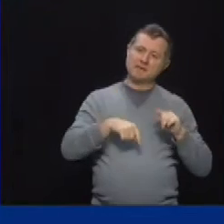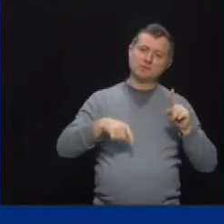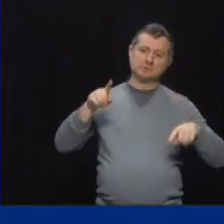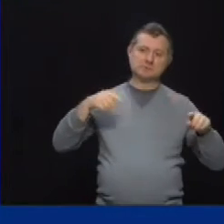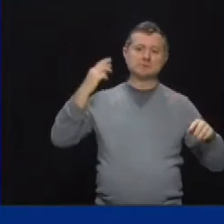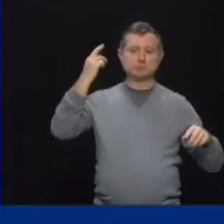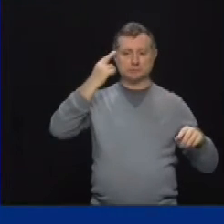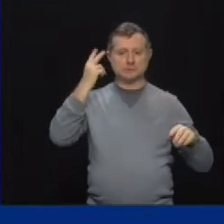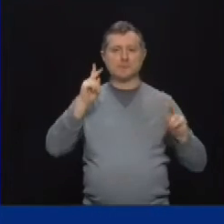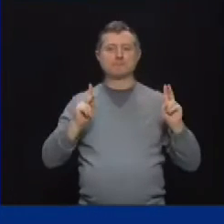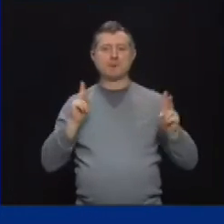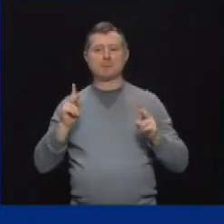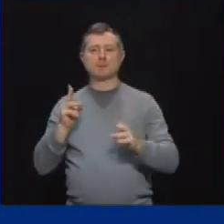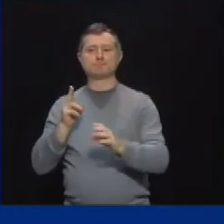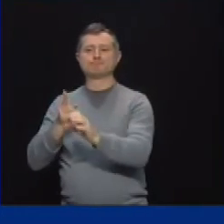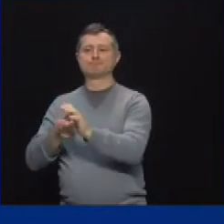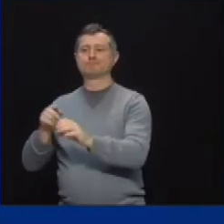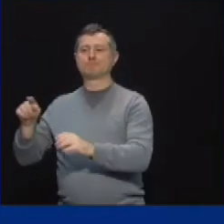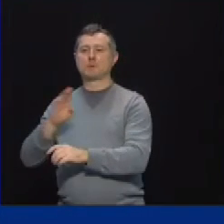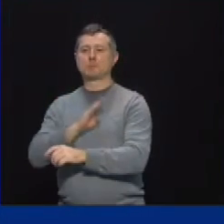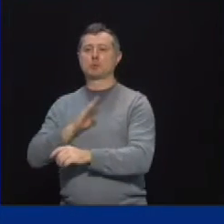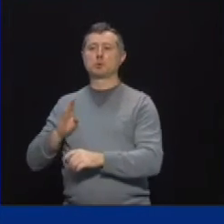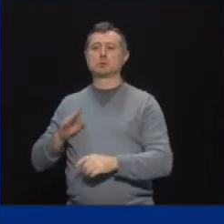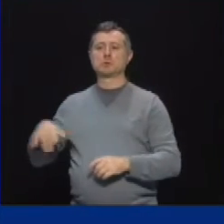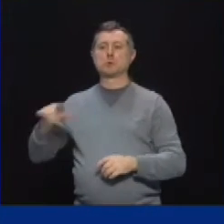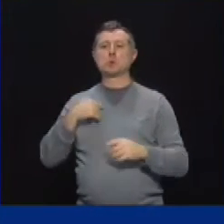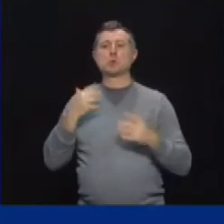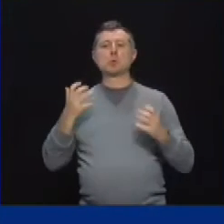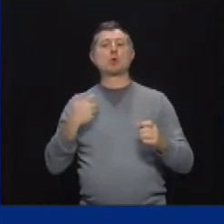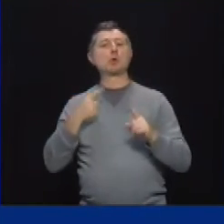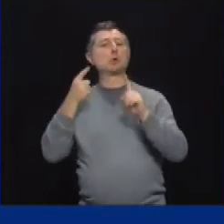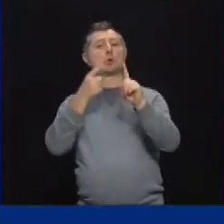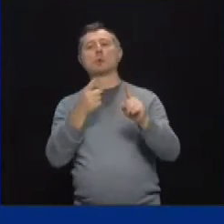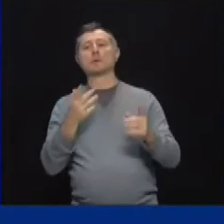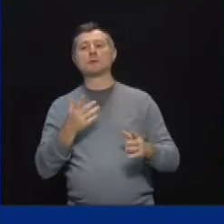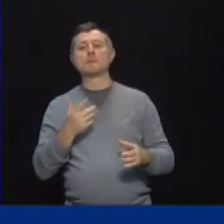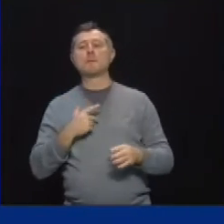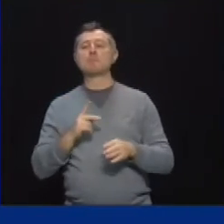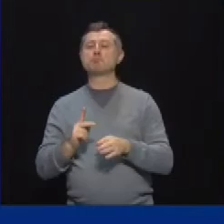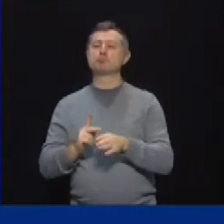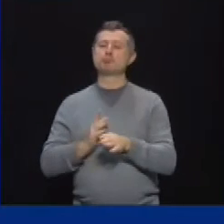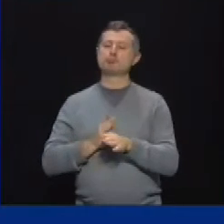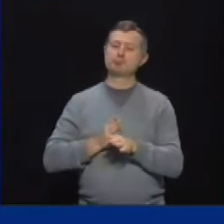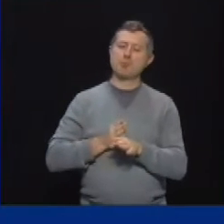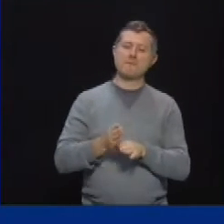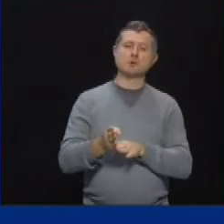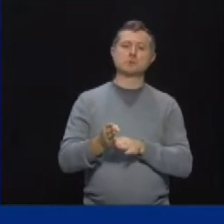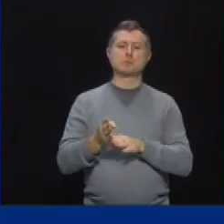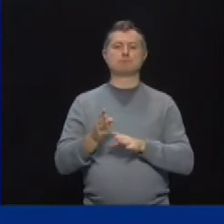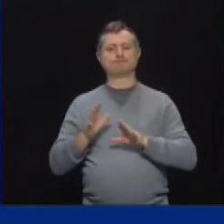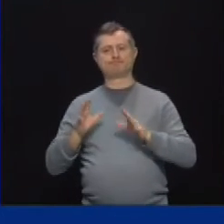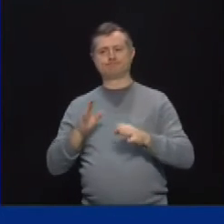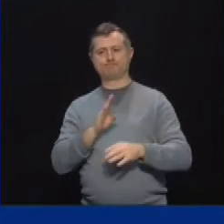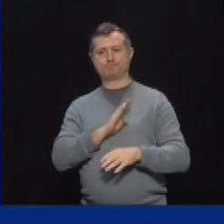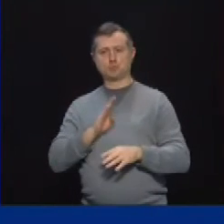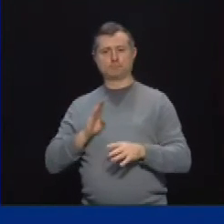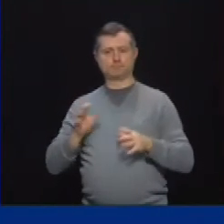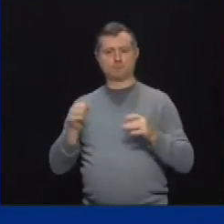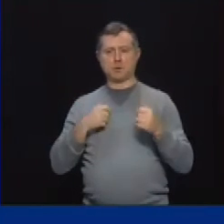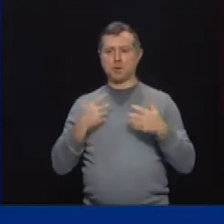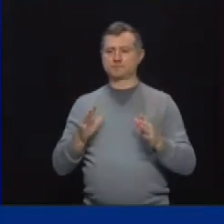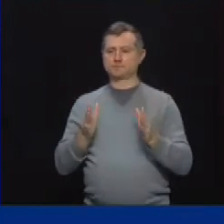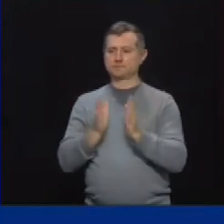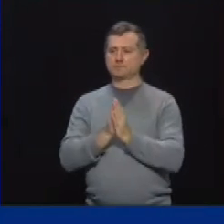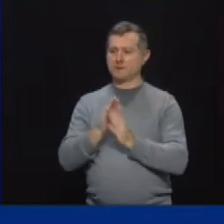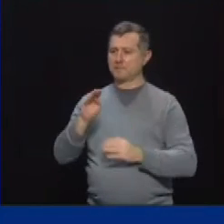that. What I'm going to do is professionalize these boards. I have already asked for the leadership of the MTA, the leadership of the Port Authority,